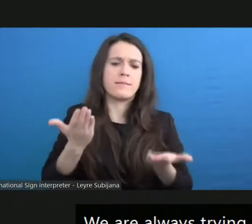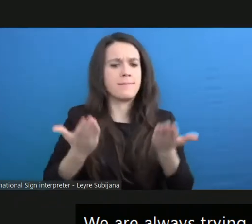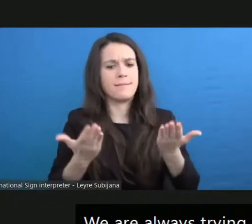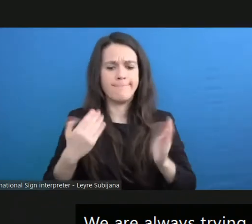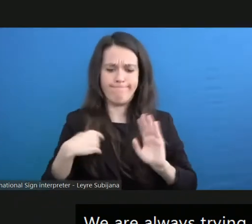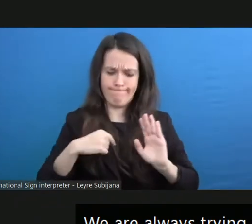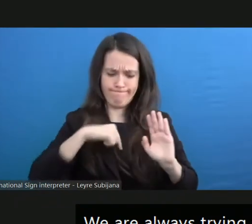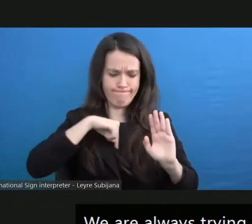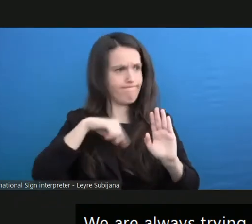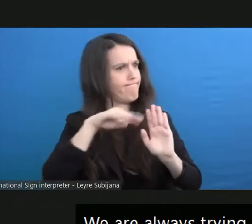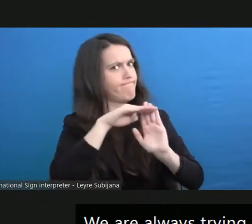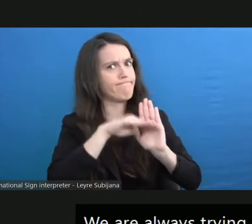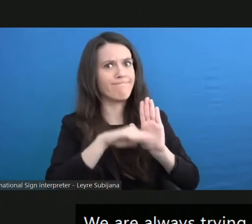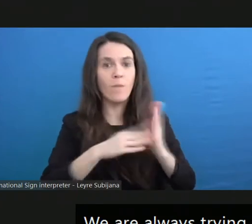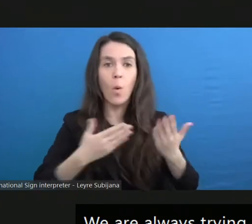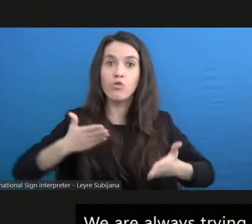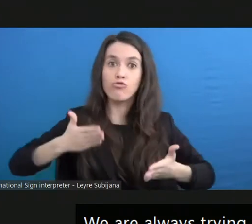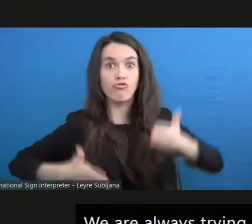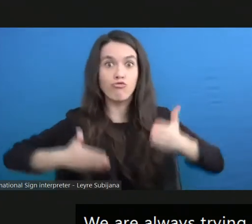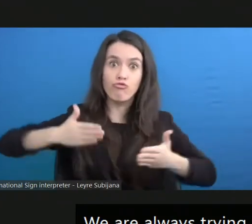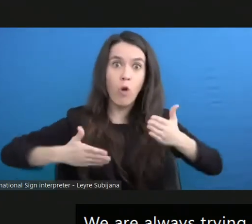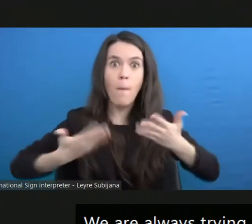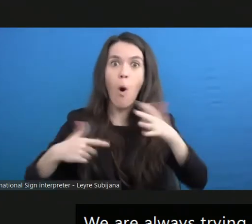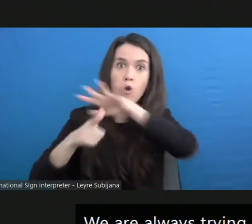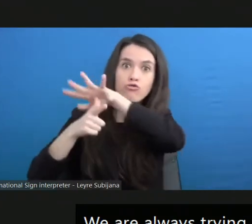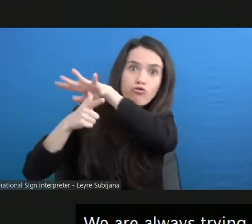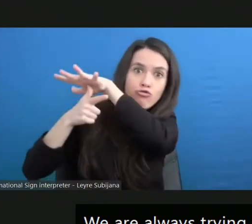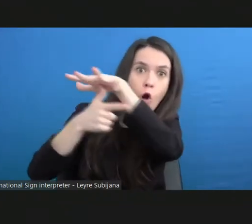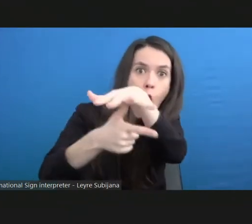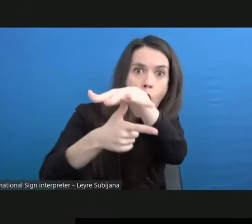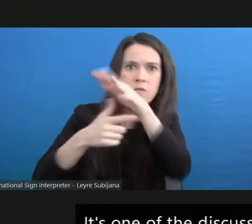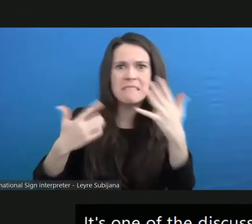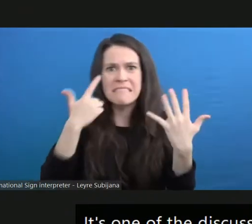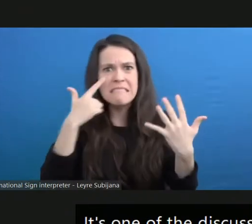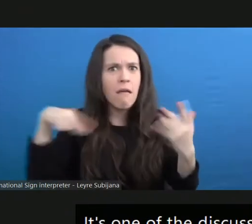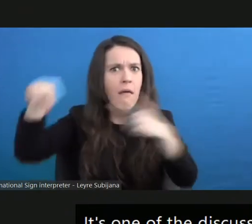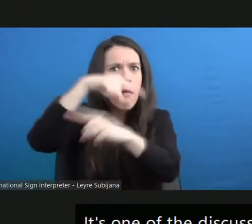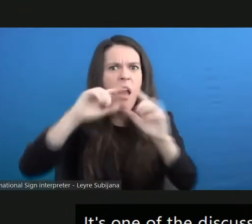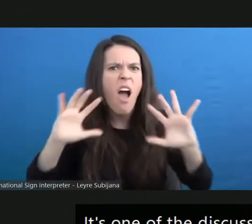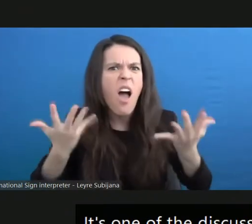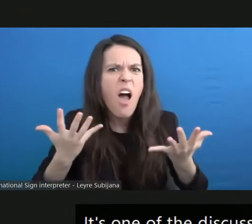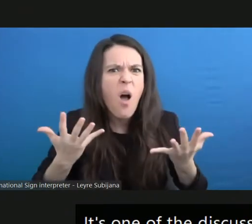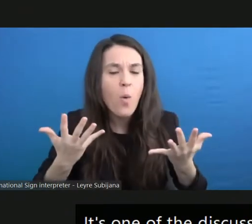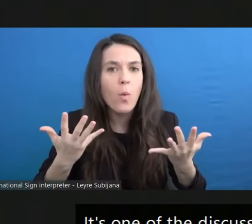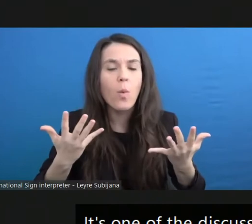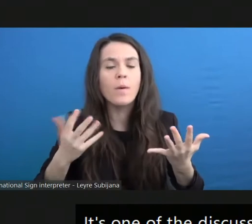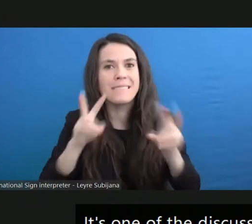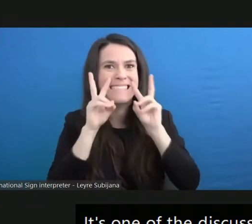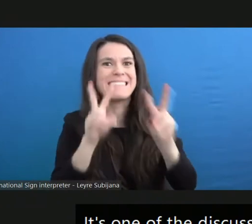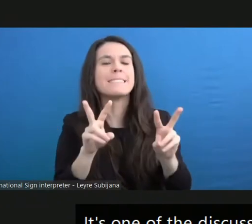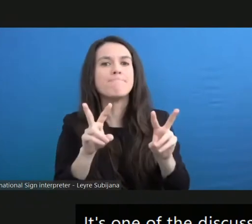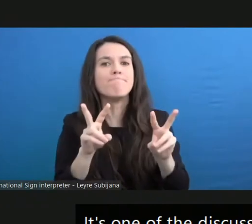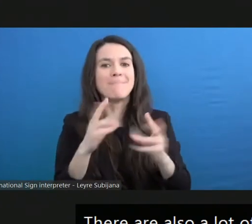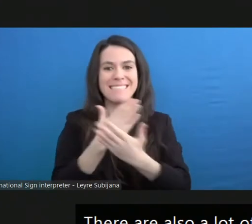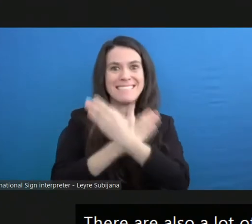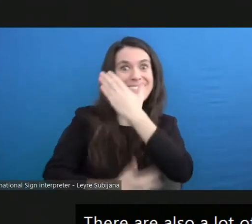the use of robots, of drones in a military context. I mean, we've seen all that. But it's also fair to say that the disability angle